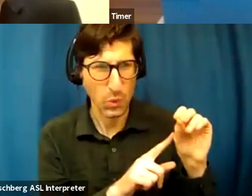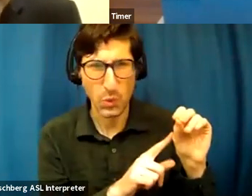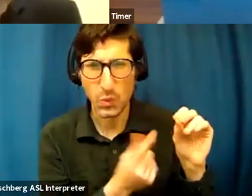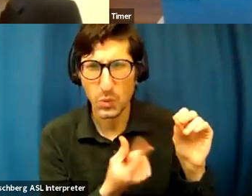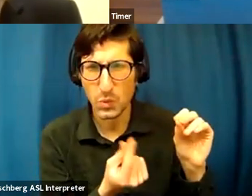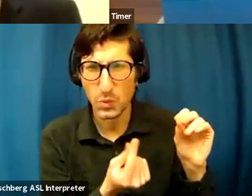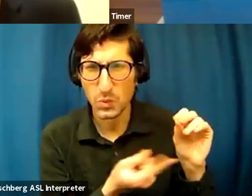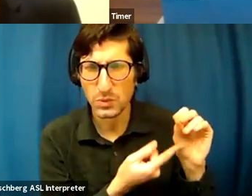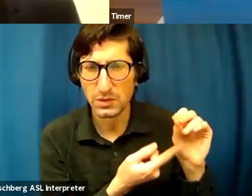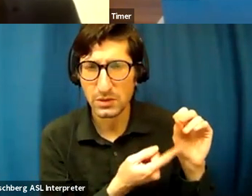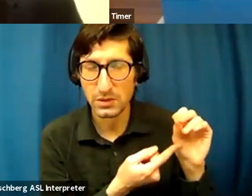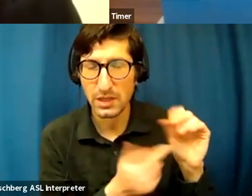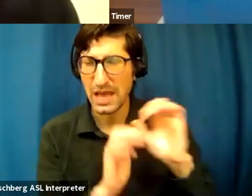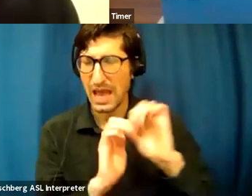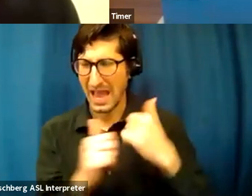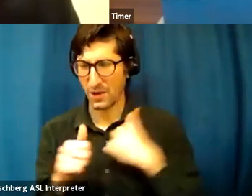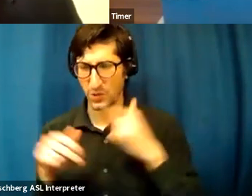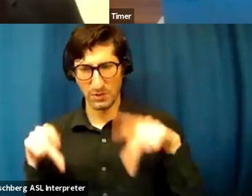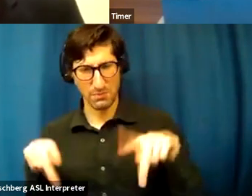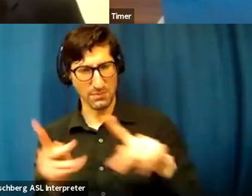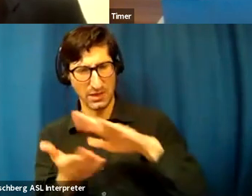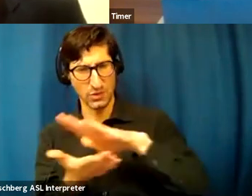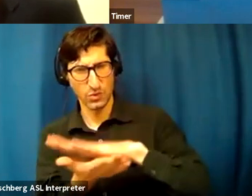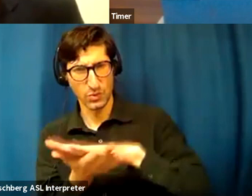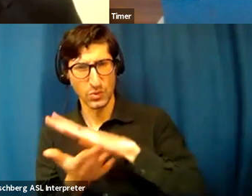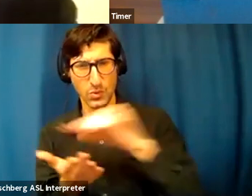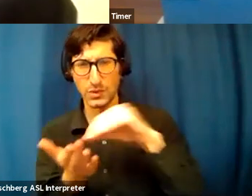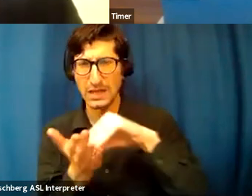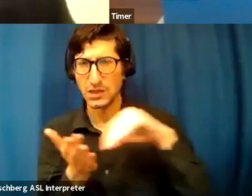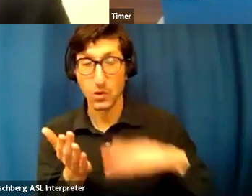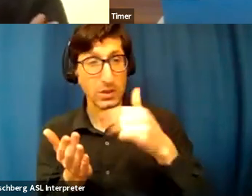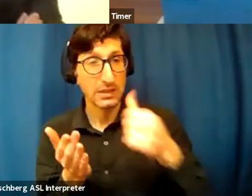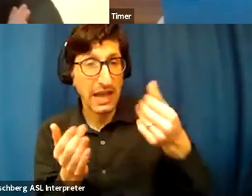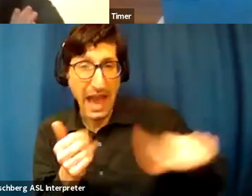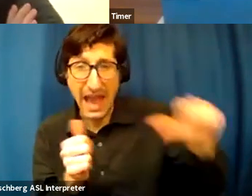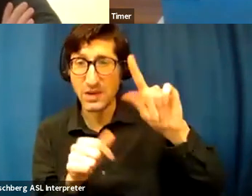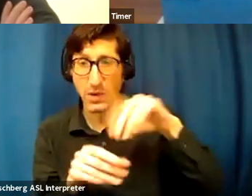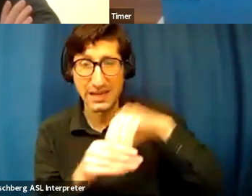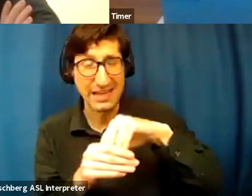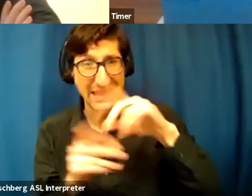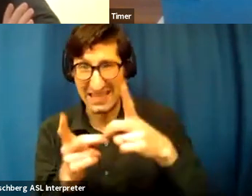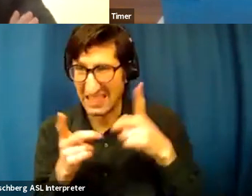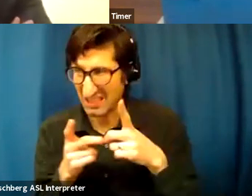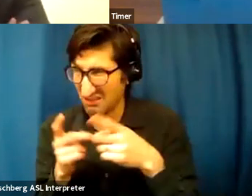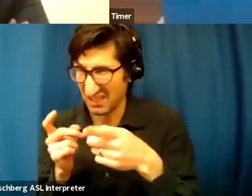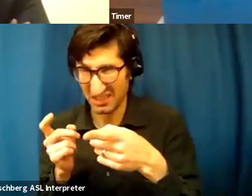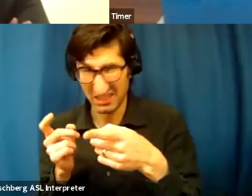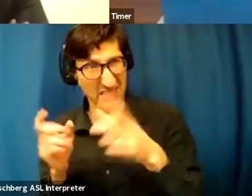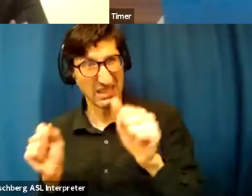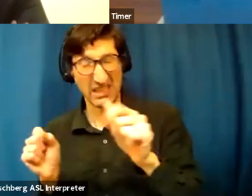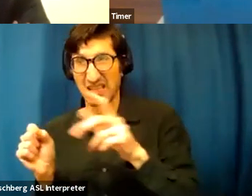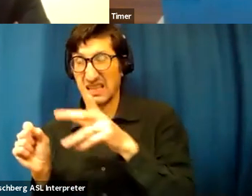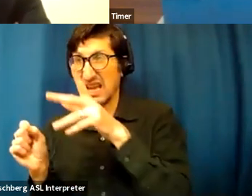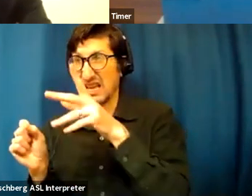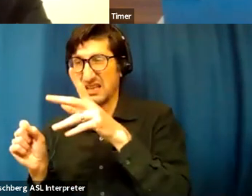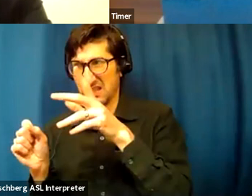really allowing schools and students and, you know, anyone in the district to have a leg to stand on with regard to those issues